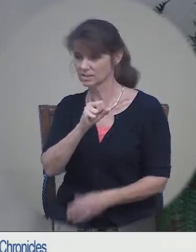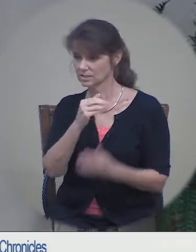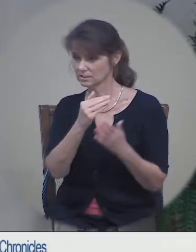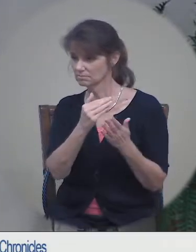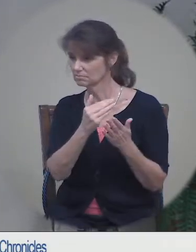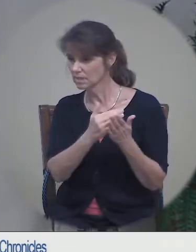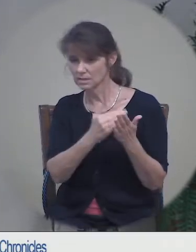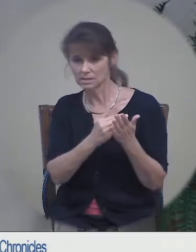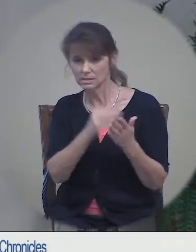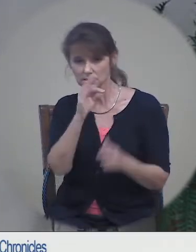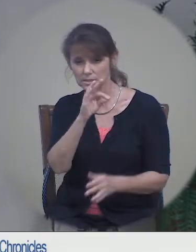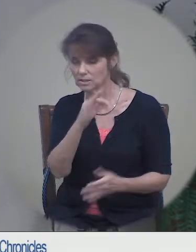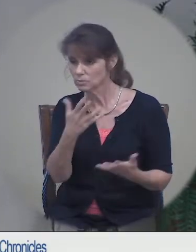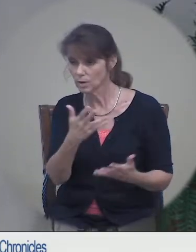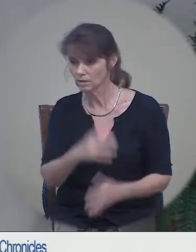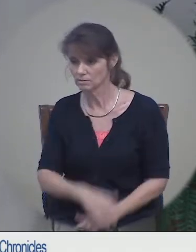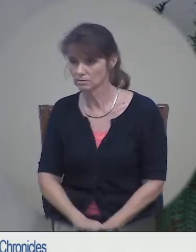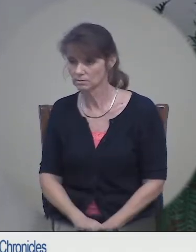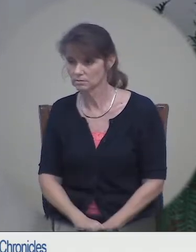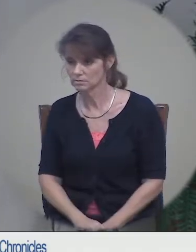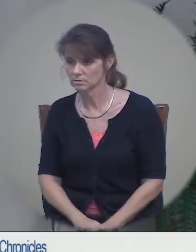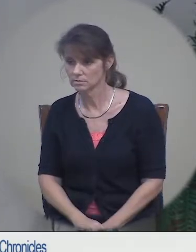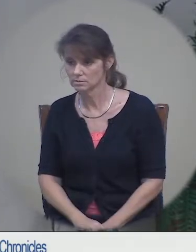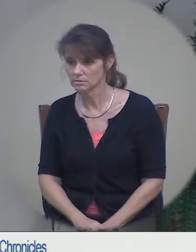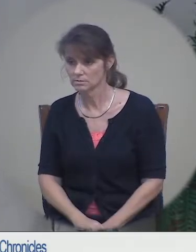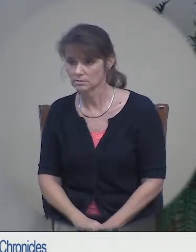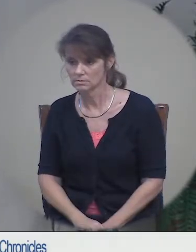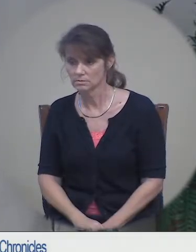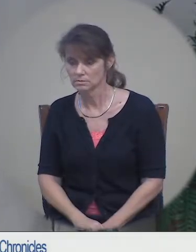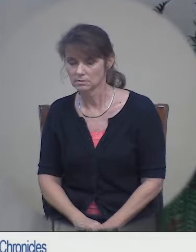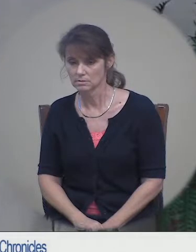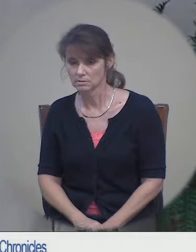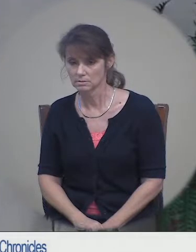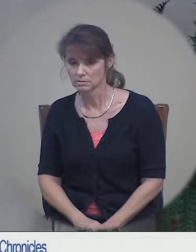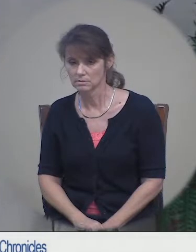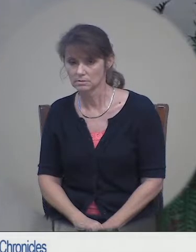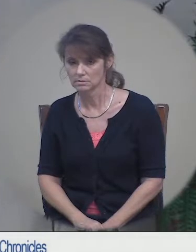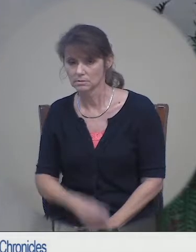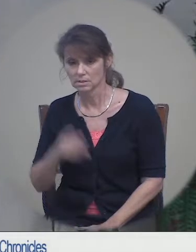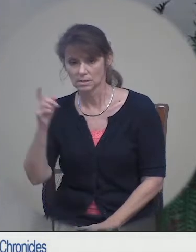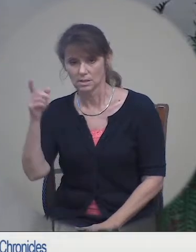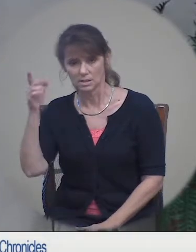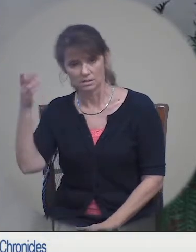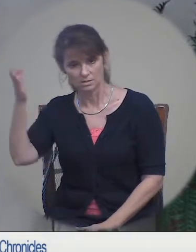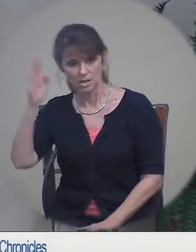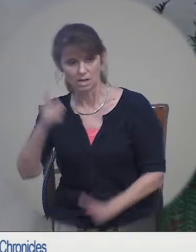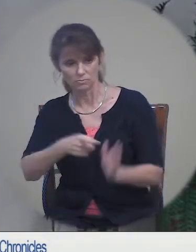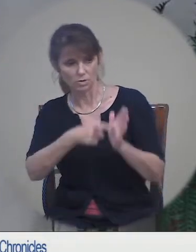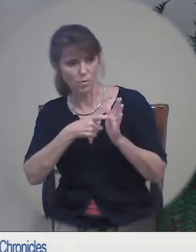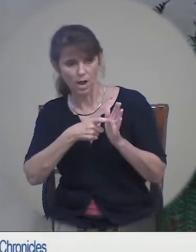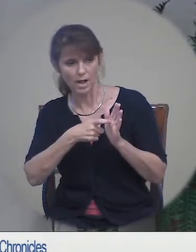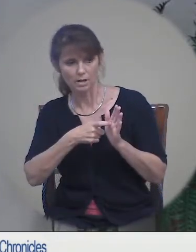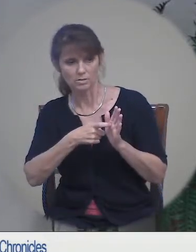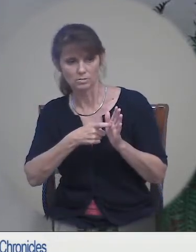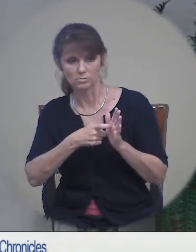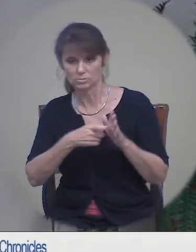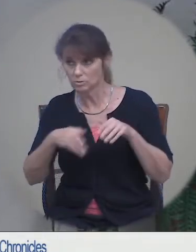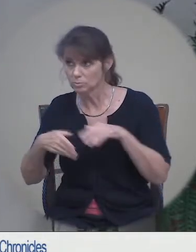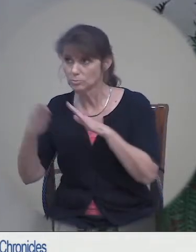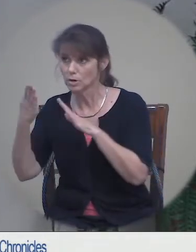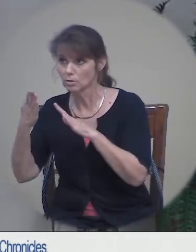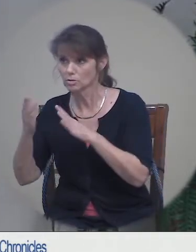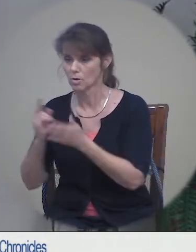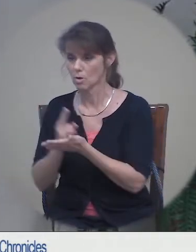Nadab and Abihu? How would God be treated? You had to be holy when you approach God. Can you think of any